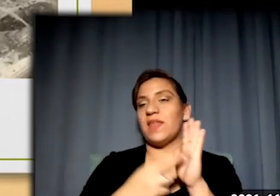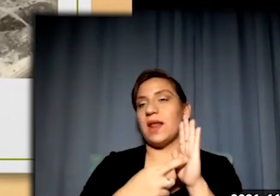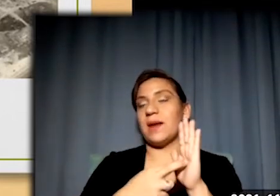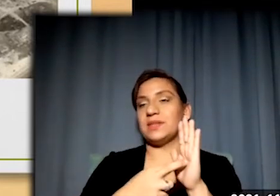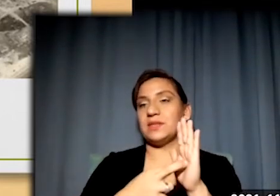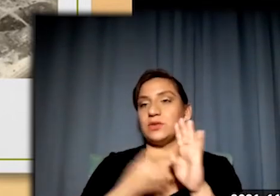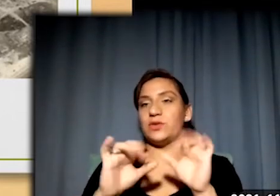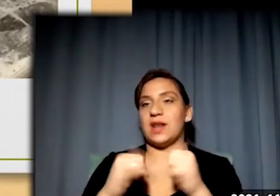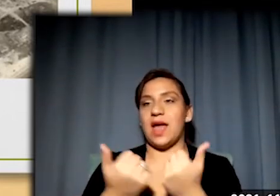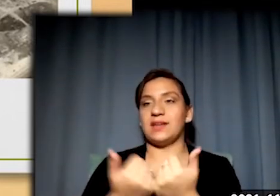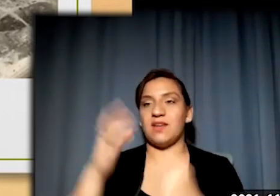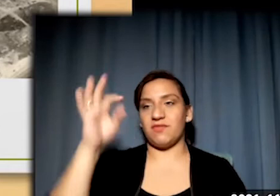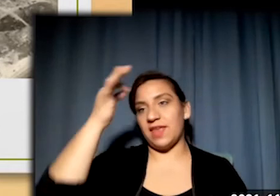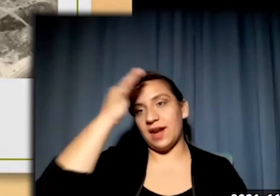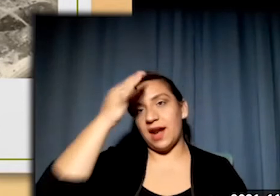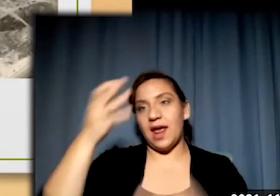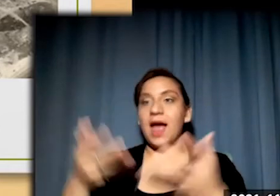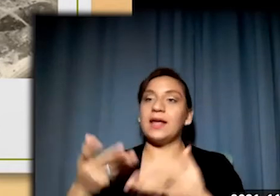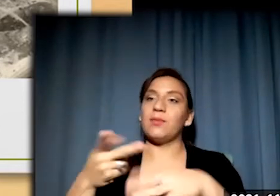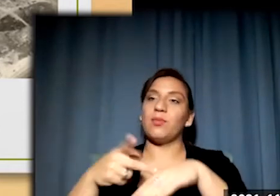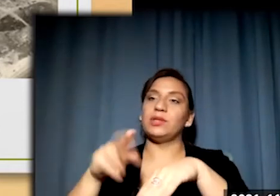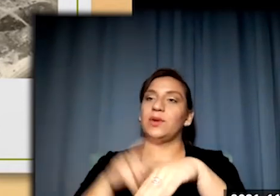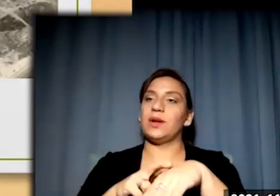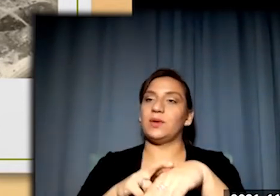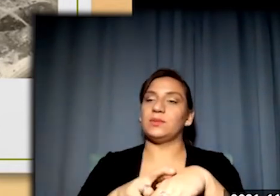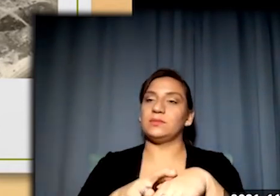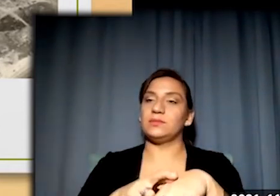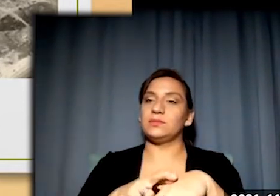stabilize, restore the remnants of defensive lines.